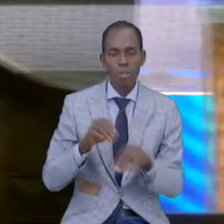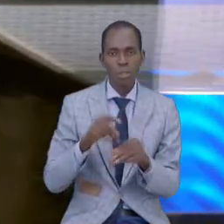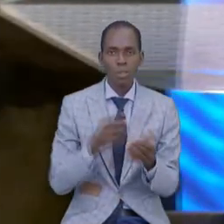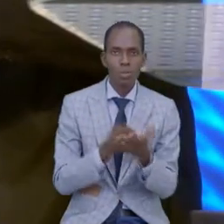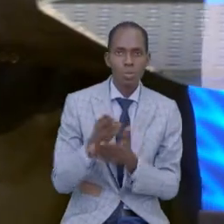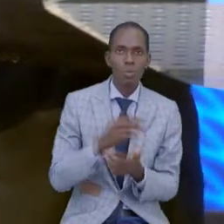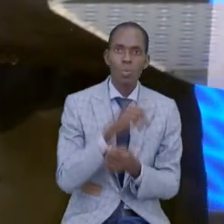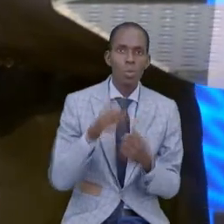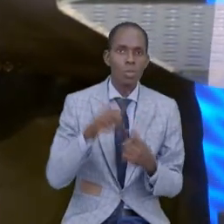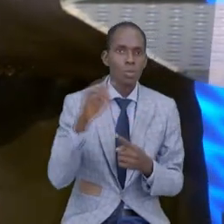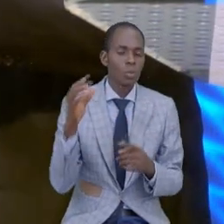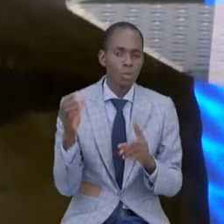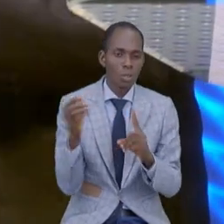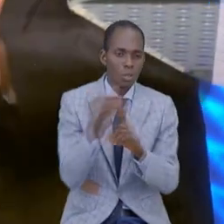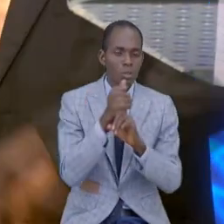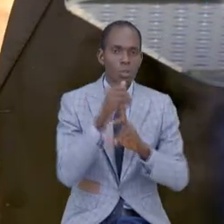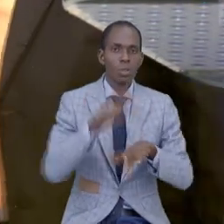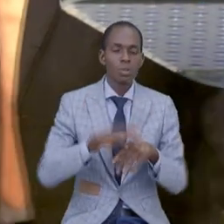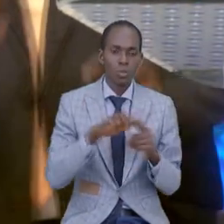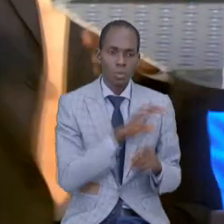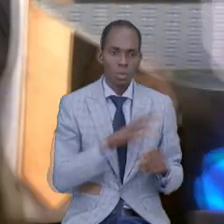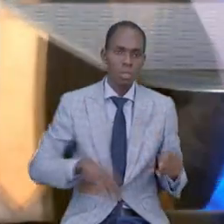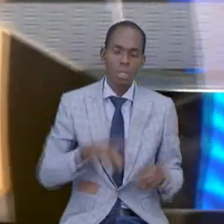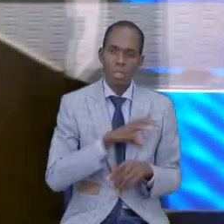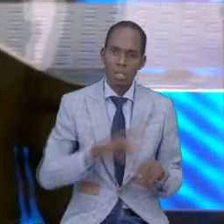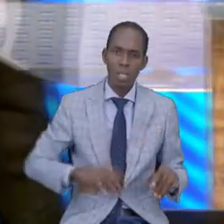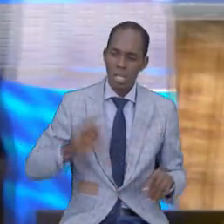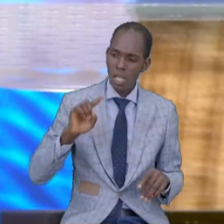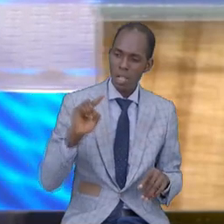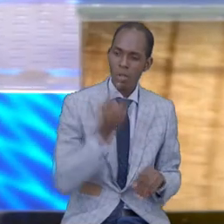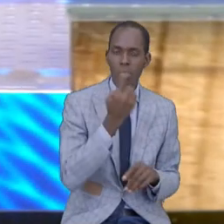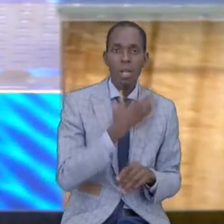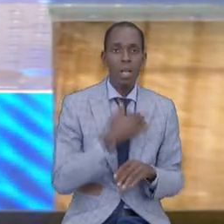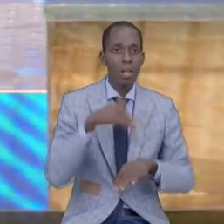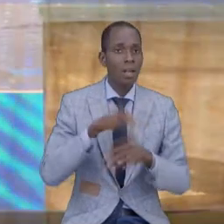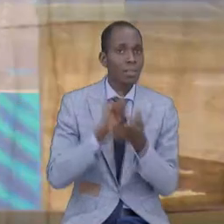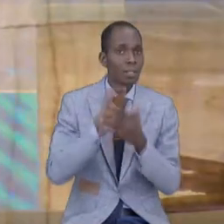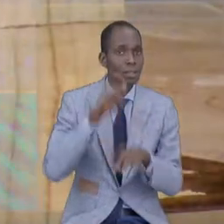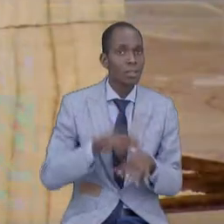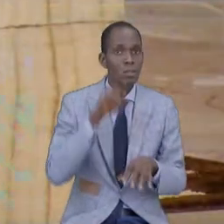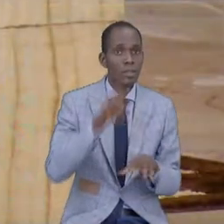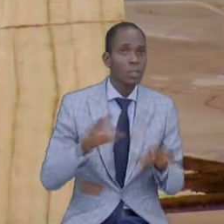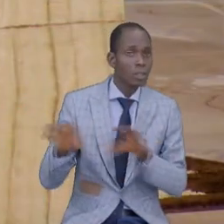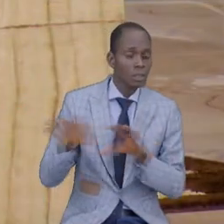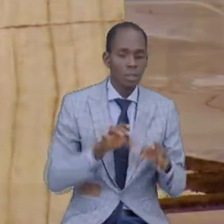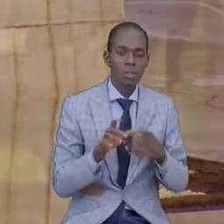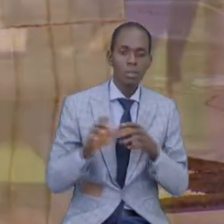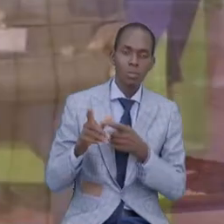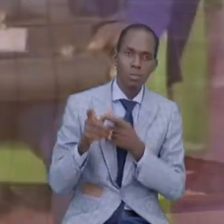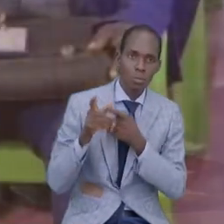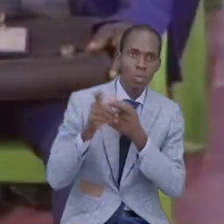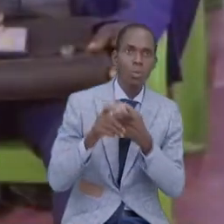you held to Christ and Christ alone, at that time ye did run well.